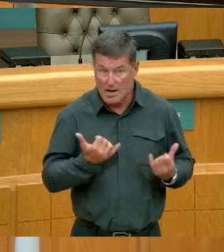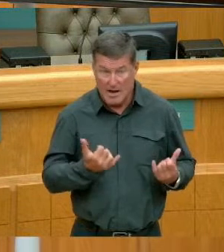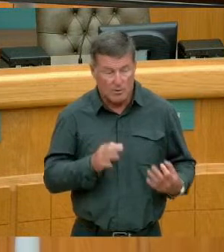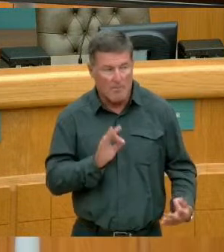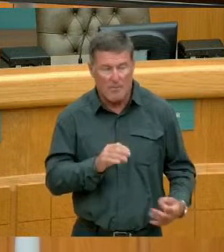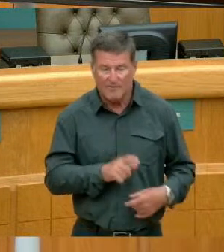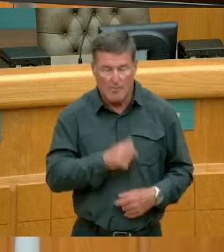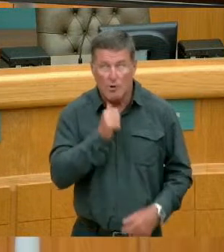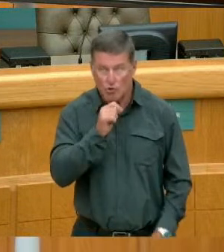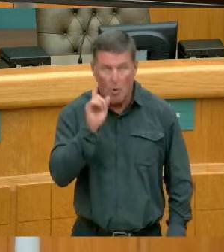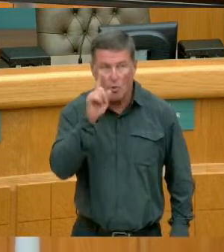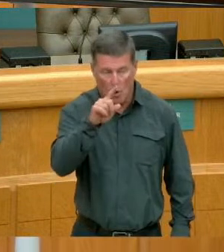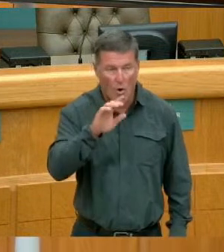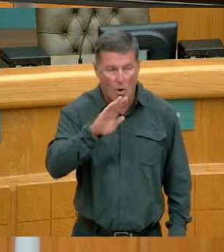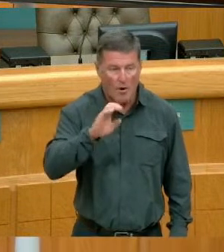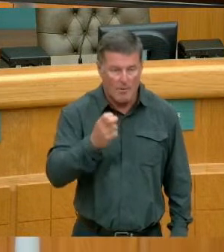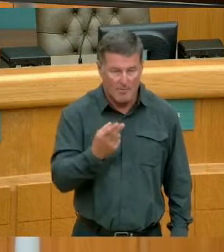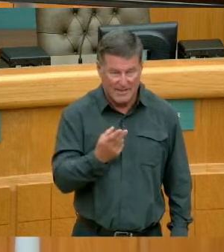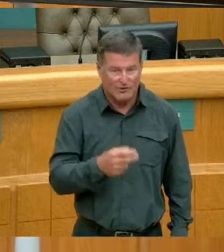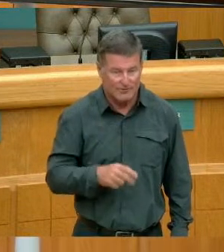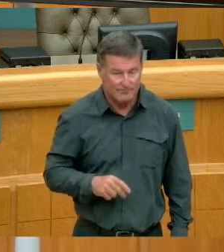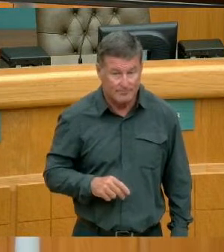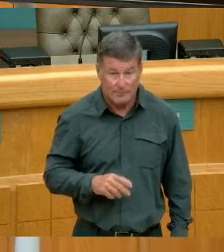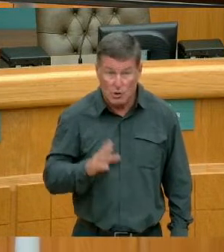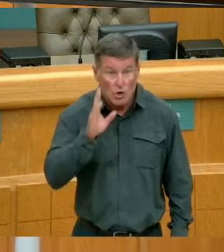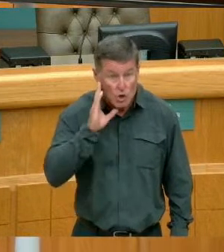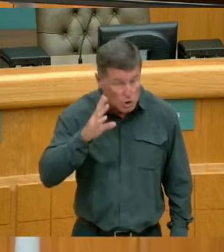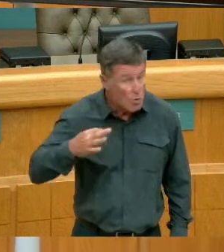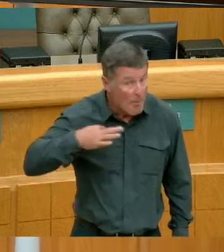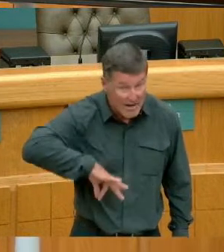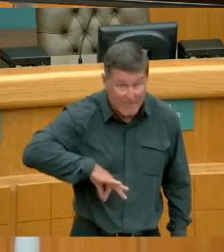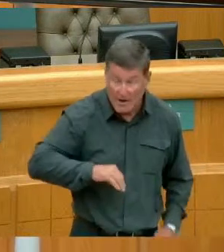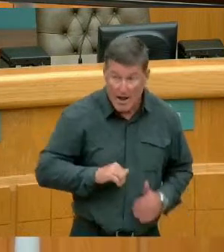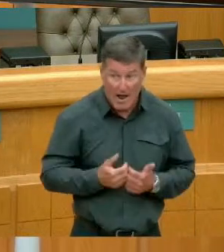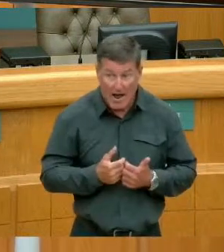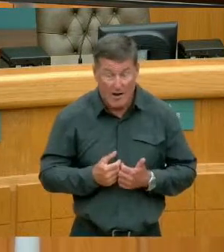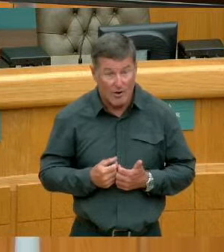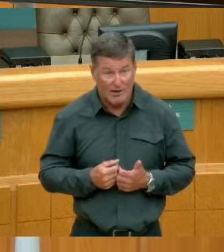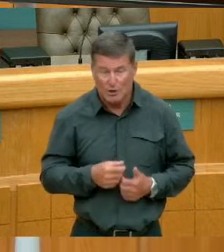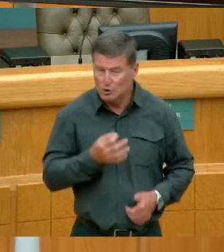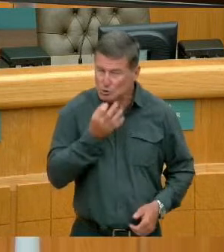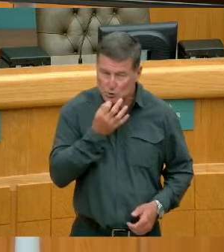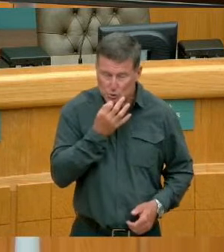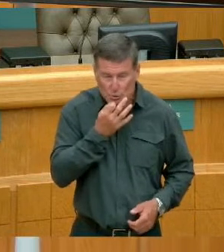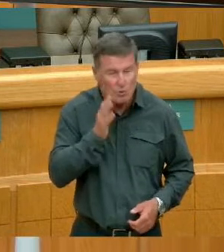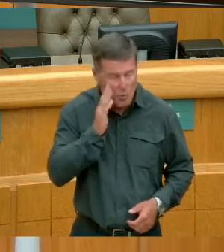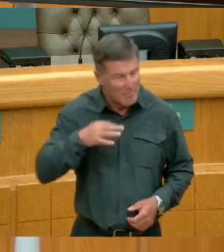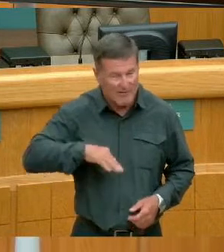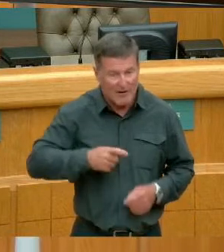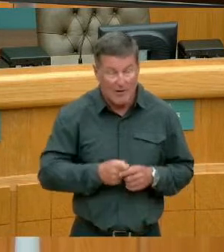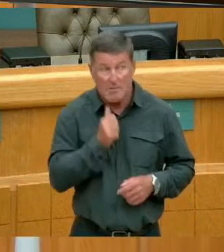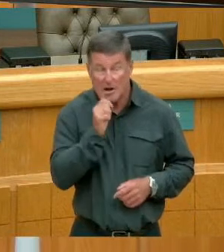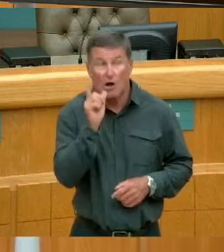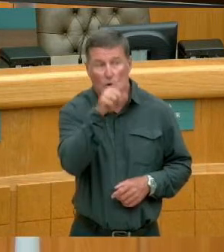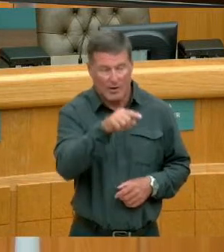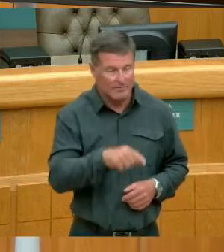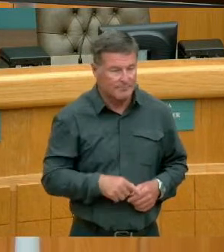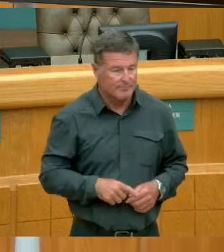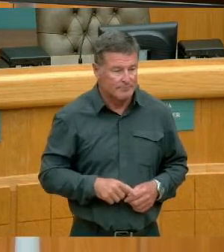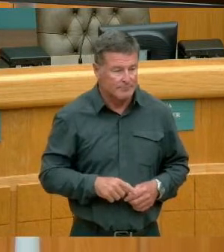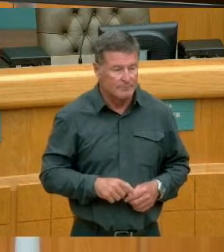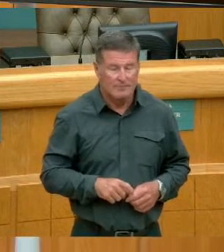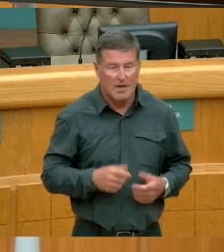it. And it'll come right back to you in really due time. But I do want to make that clear so we don't have to get